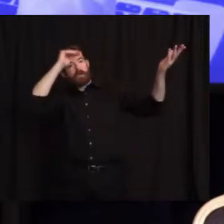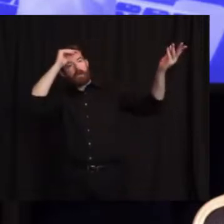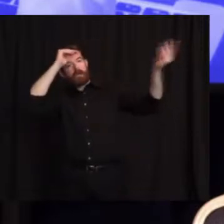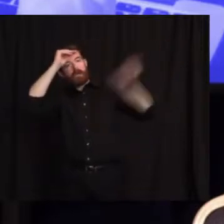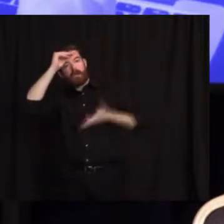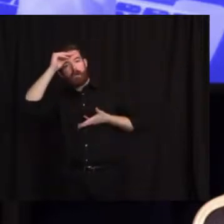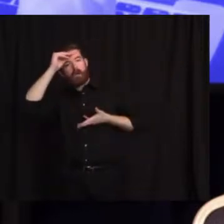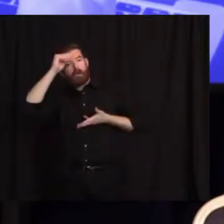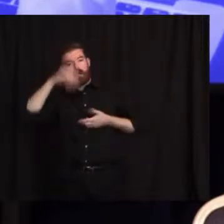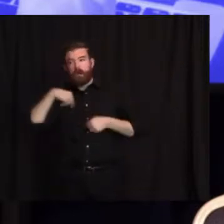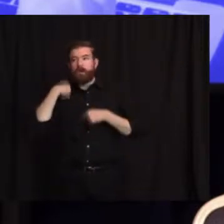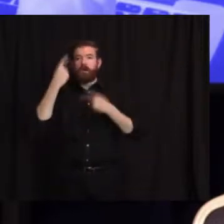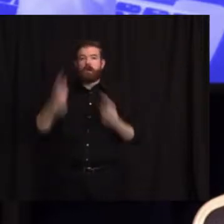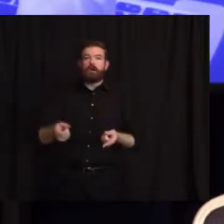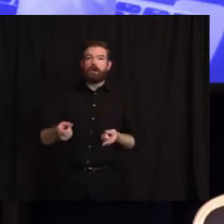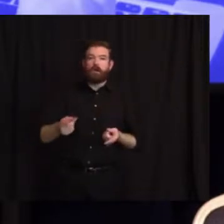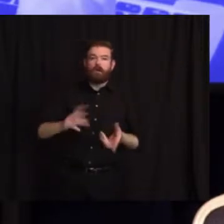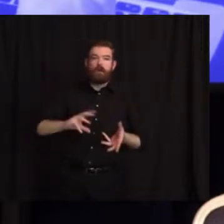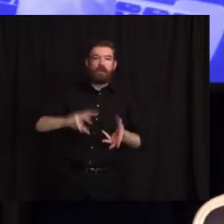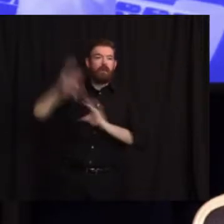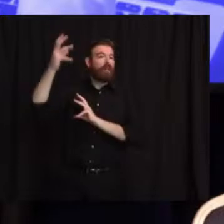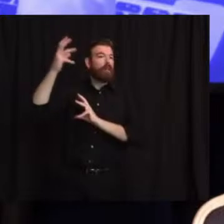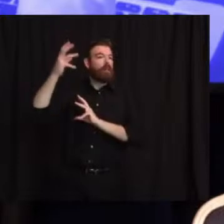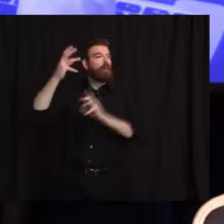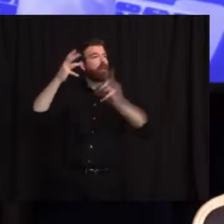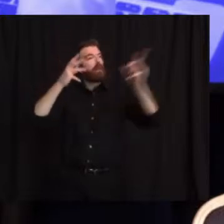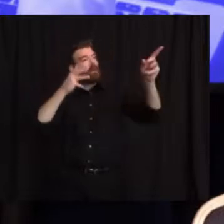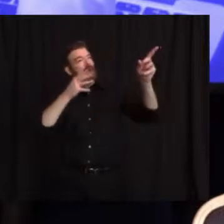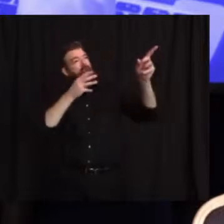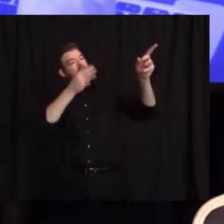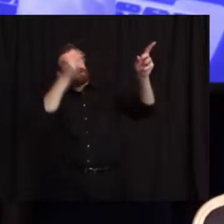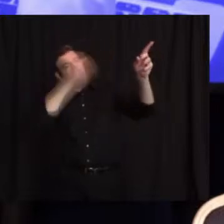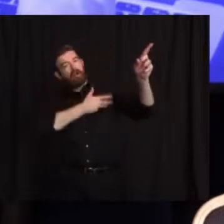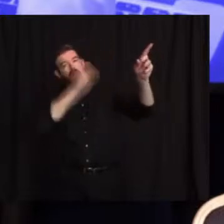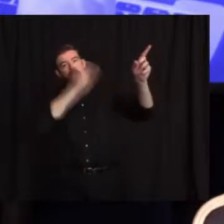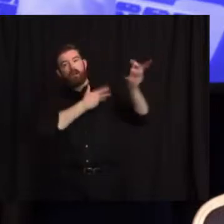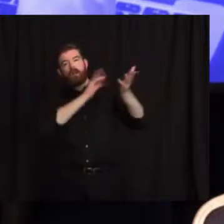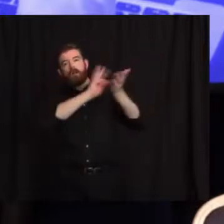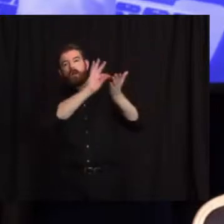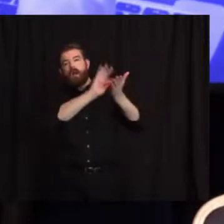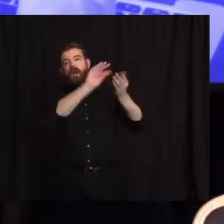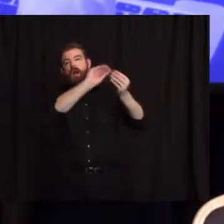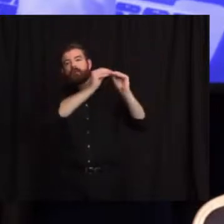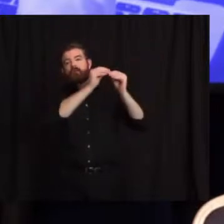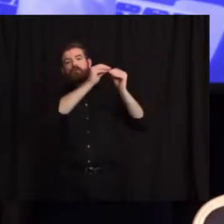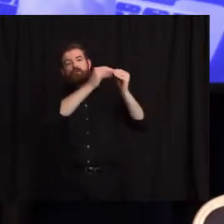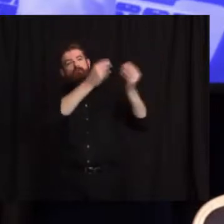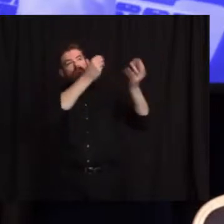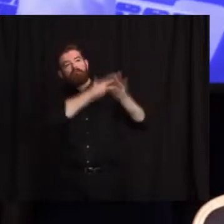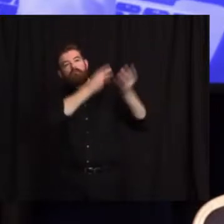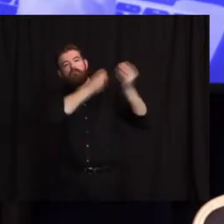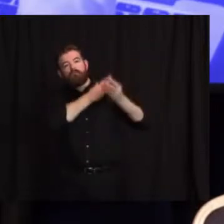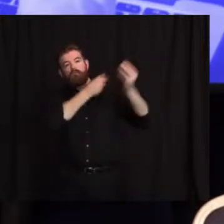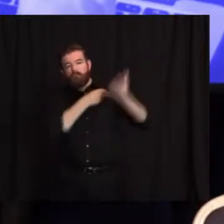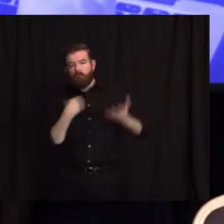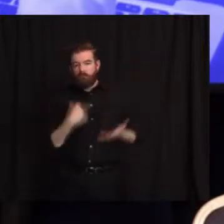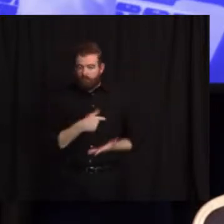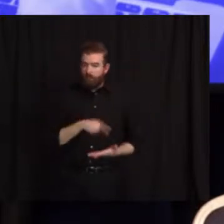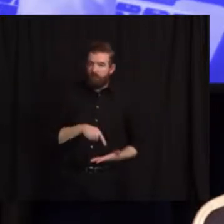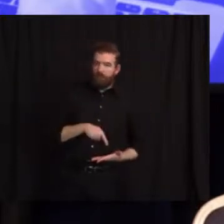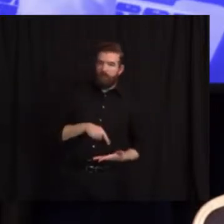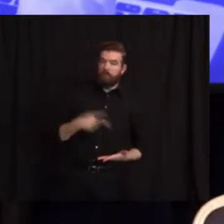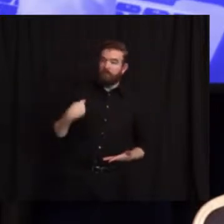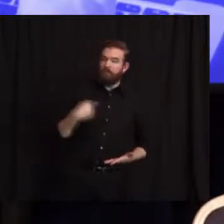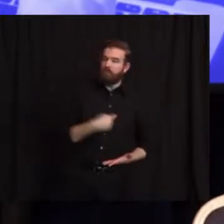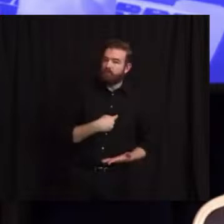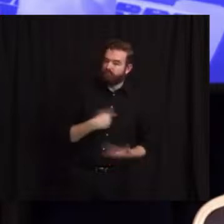begun, have noted the fiscally responsible actions taken by the administration